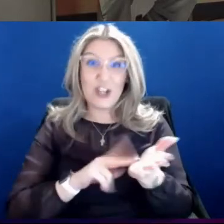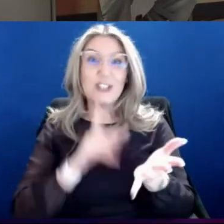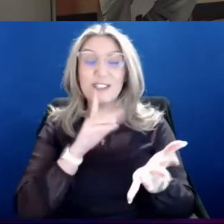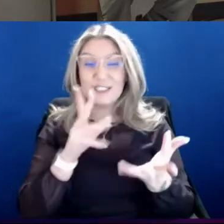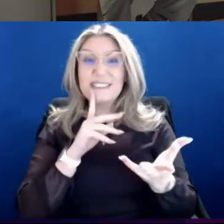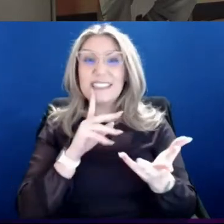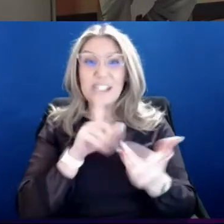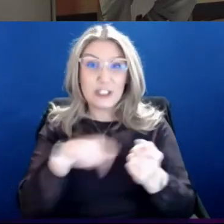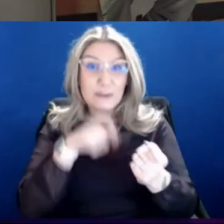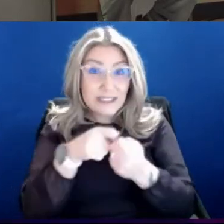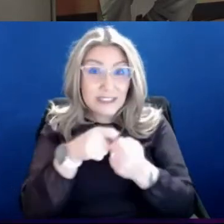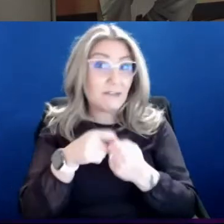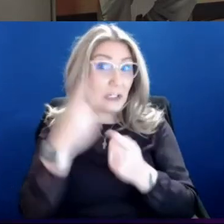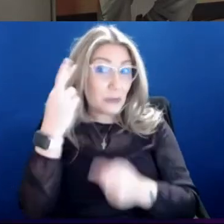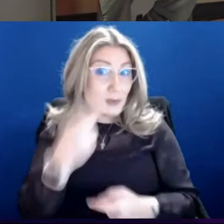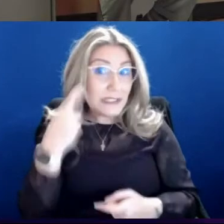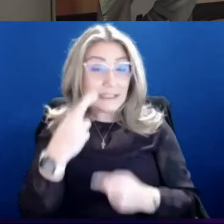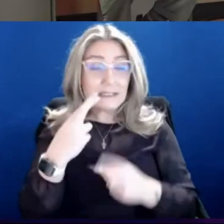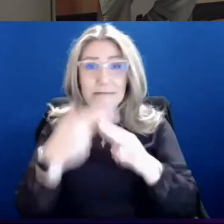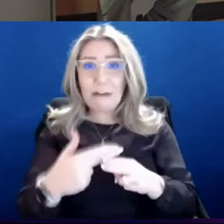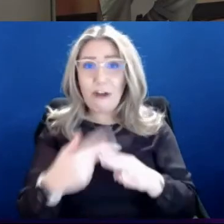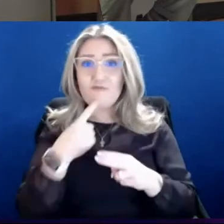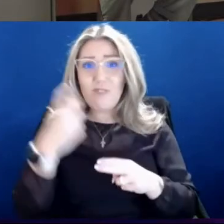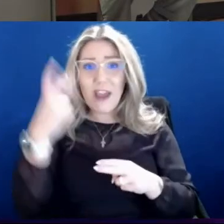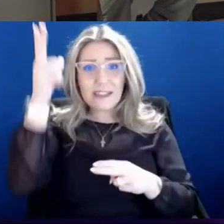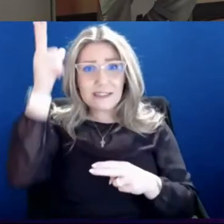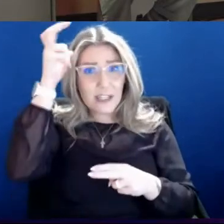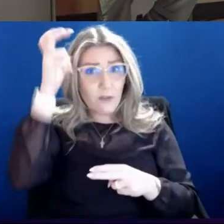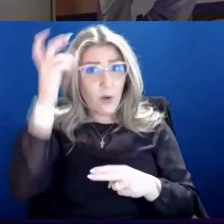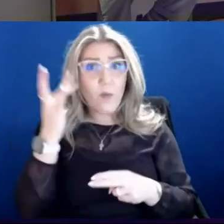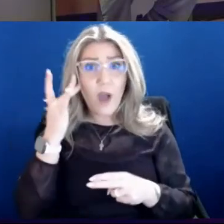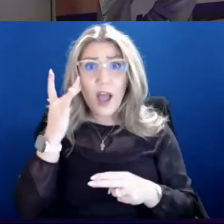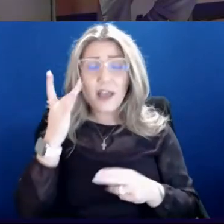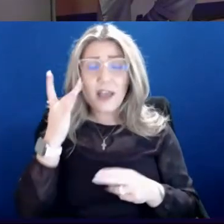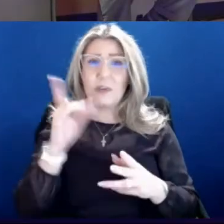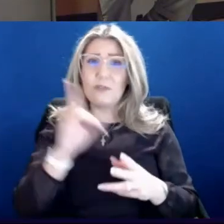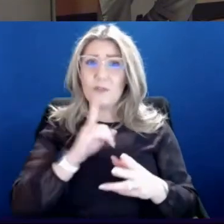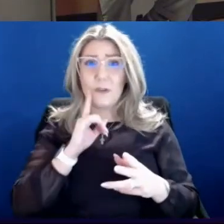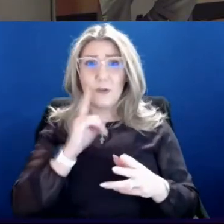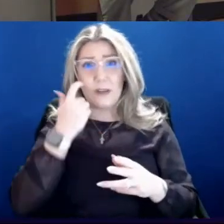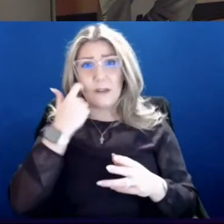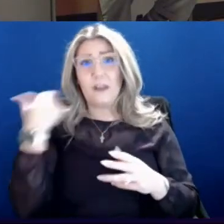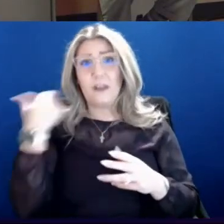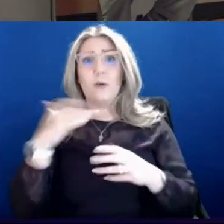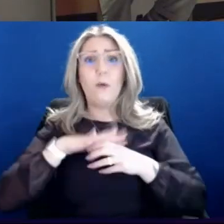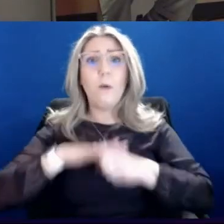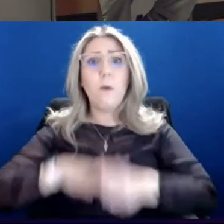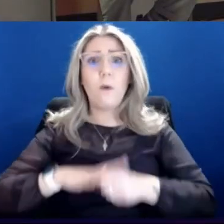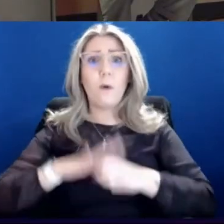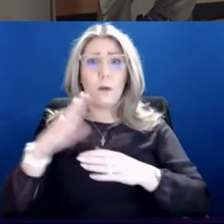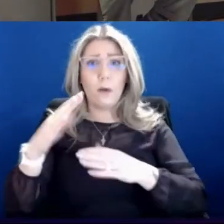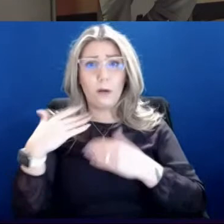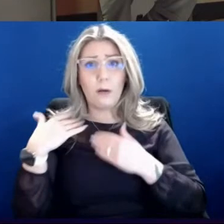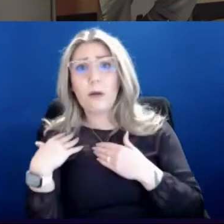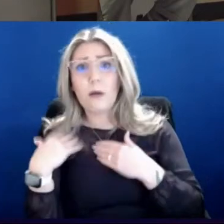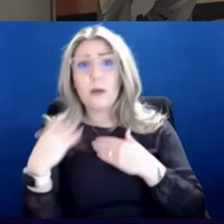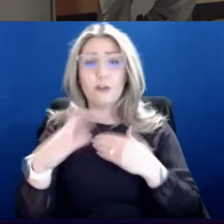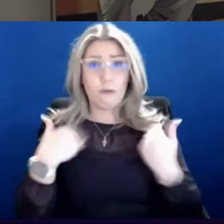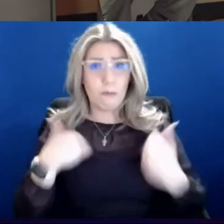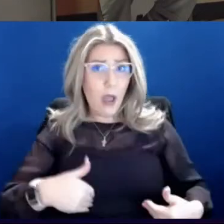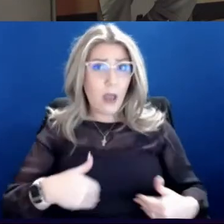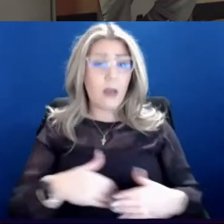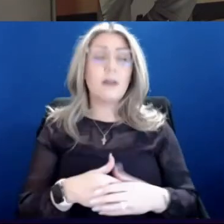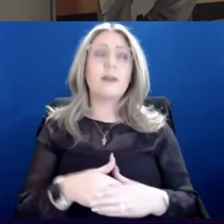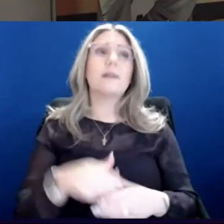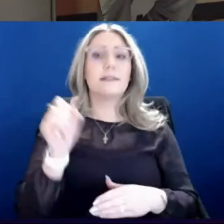Red Devil. And it's called that because it can be so taxing on your body? Yeah, it's one of it really has the most